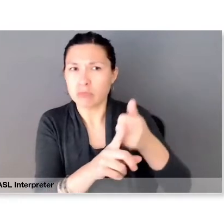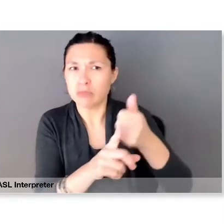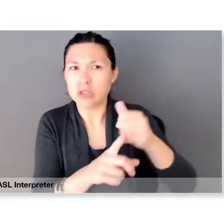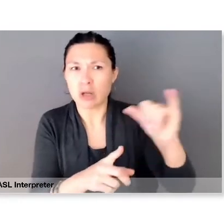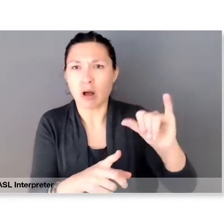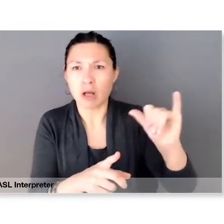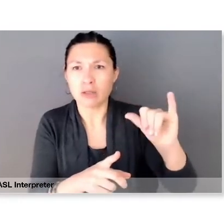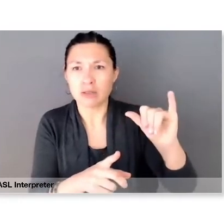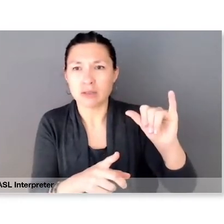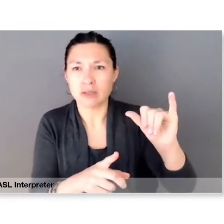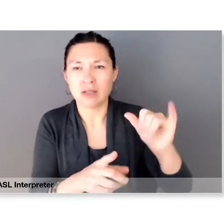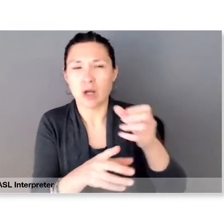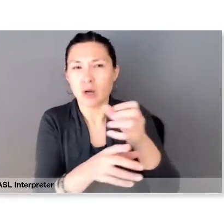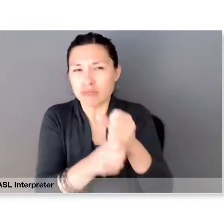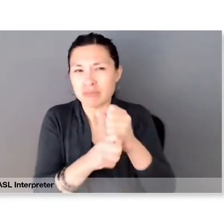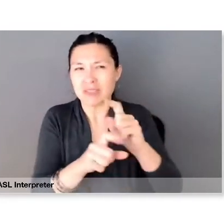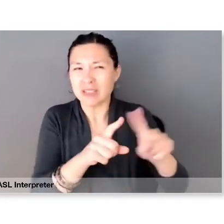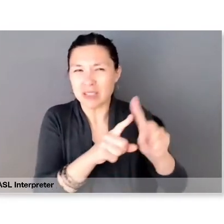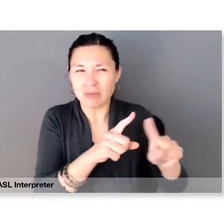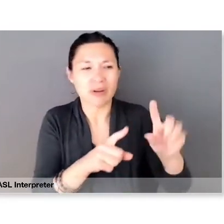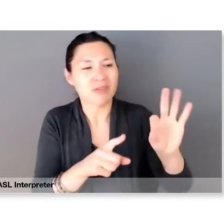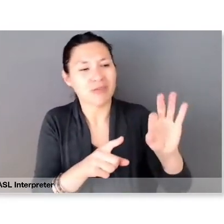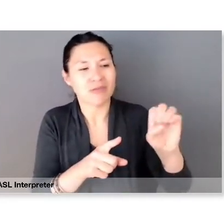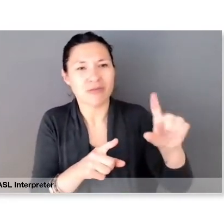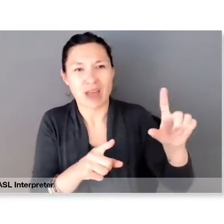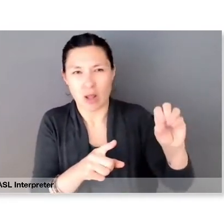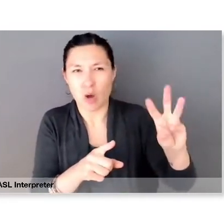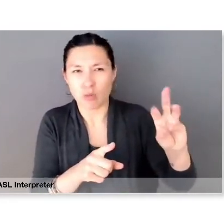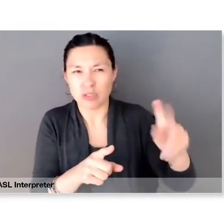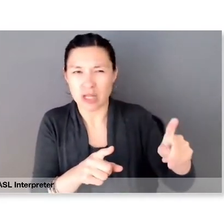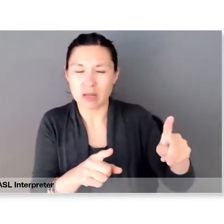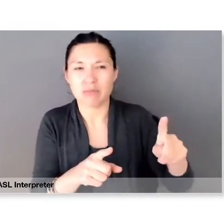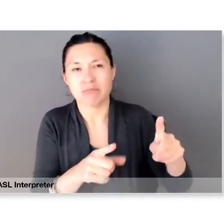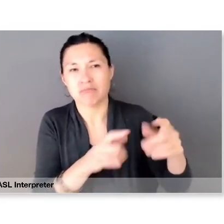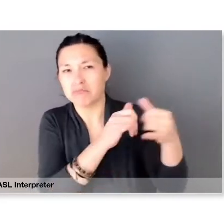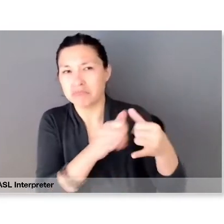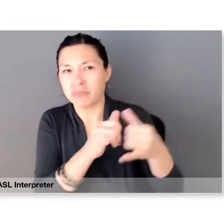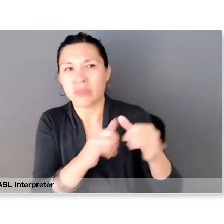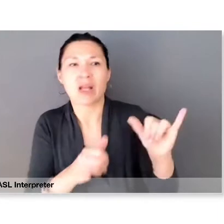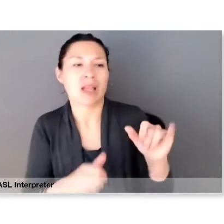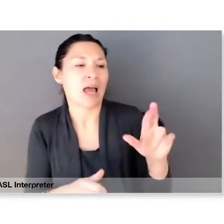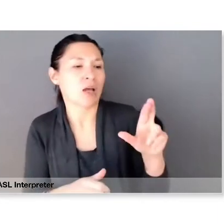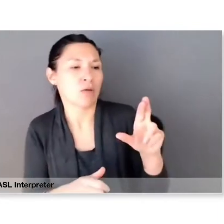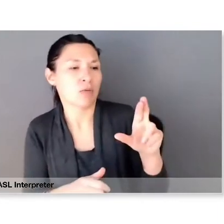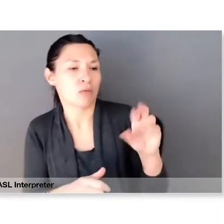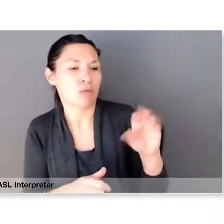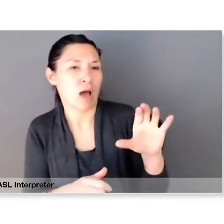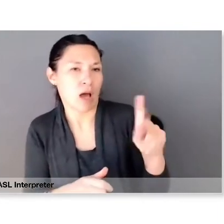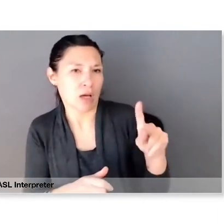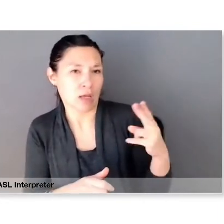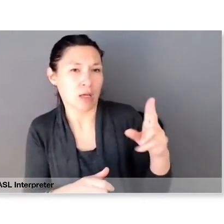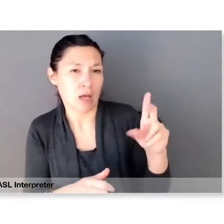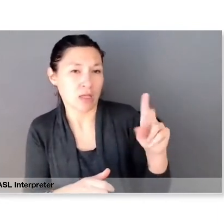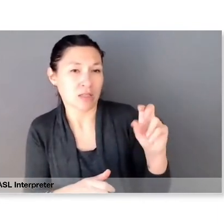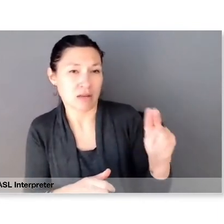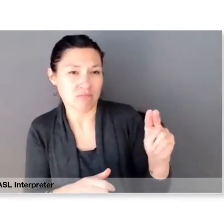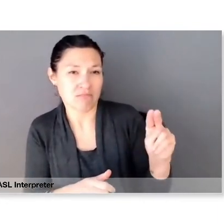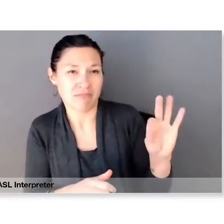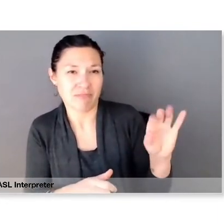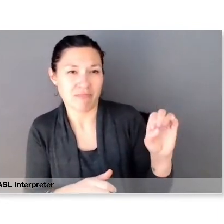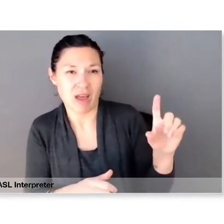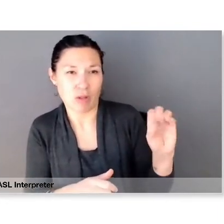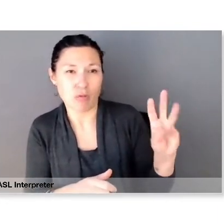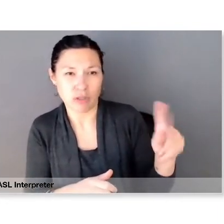a recipient of many fellowships, too, such as the Rock Hudson Fellowship. So I'm very, very